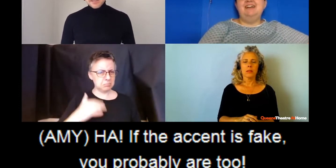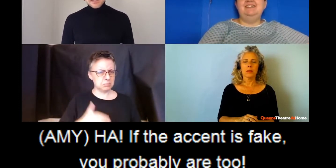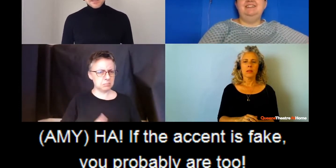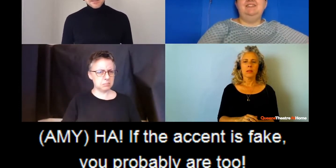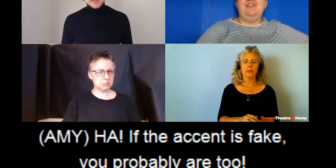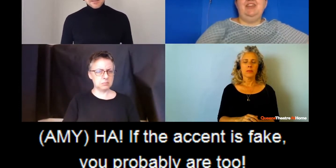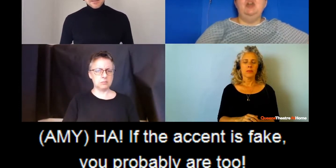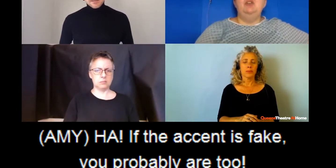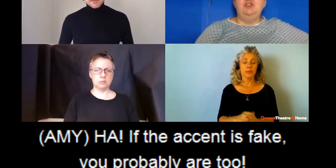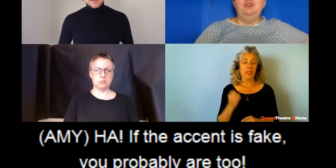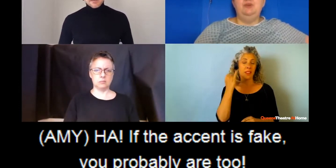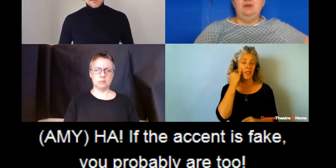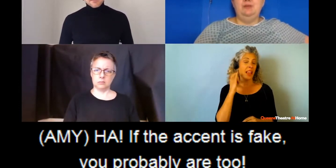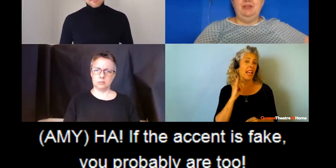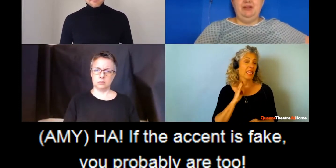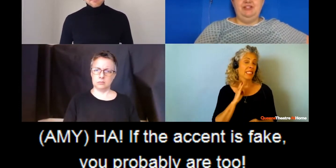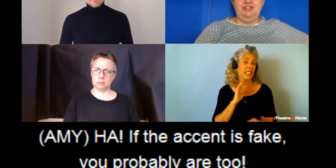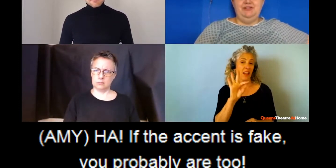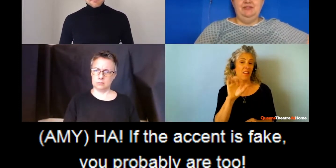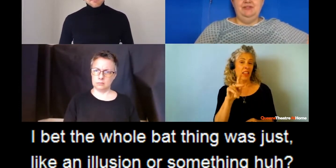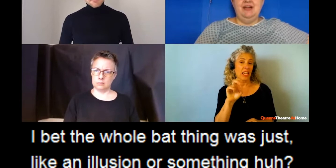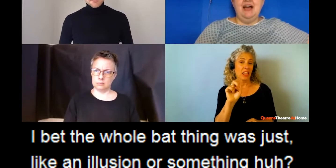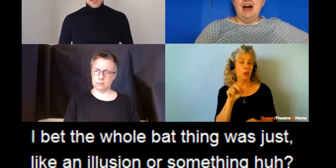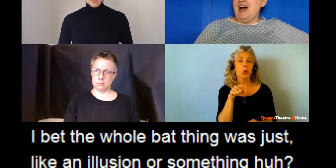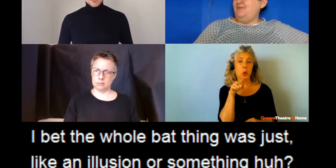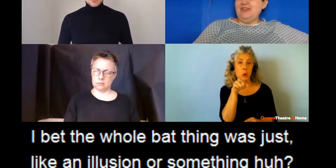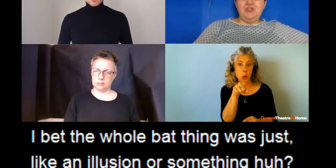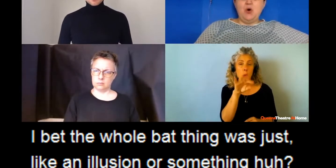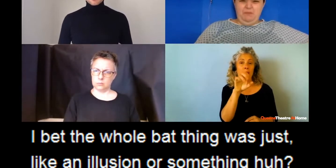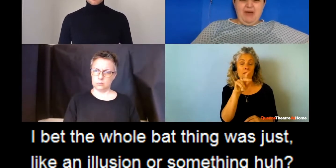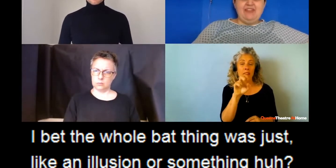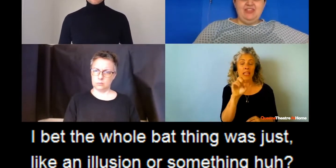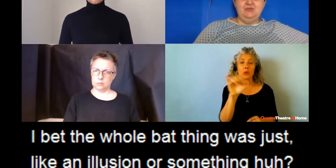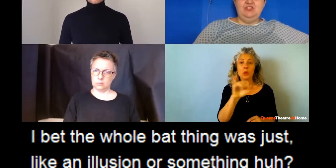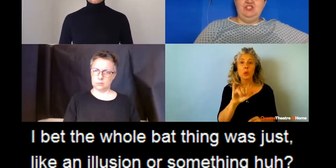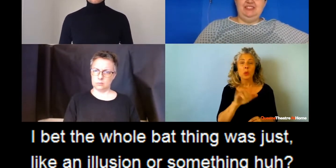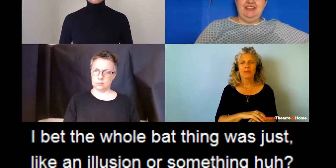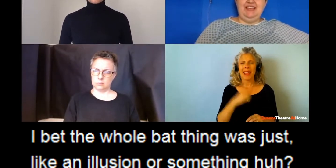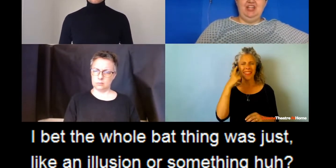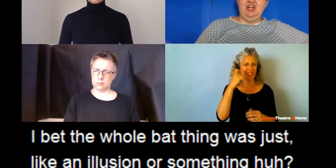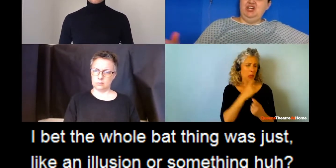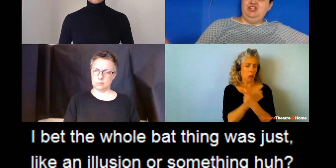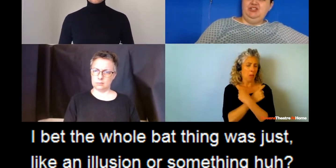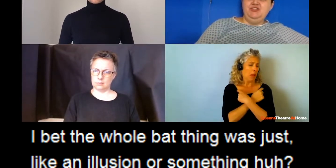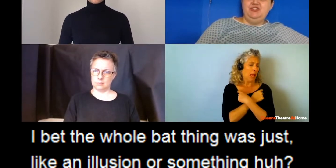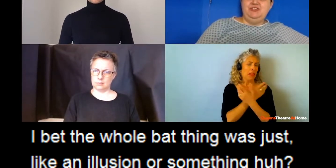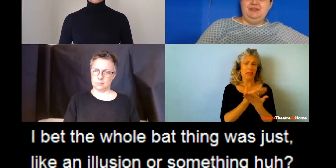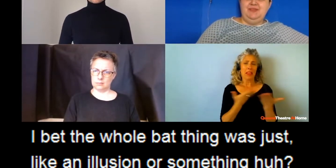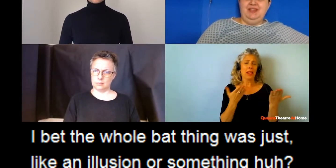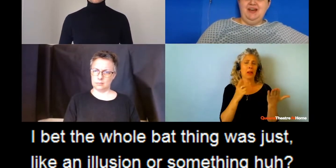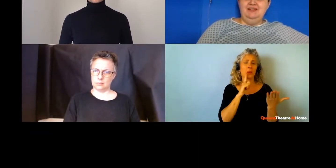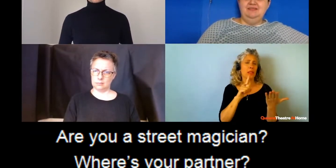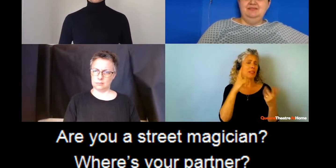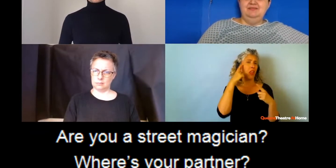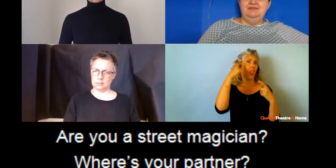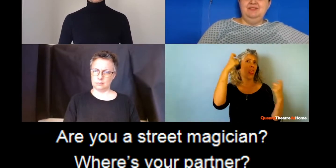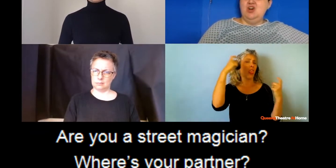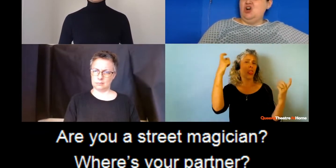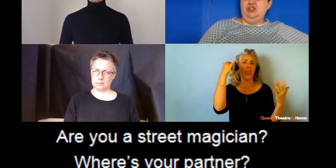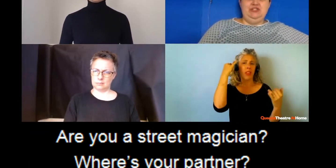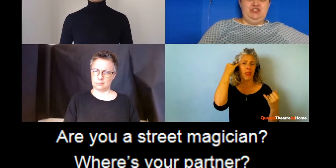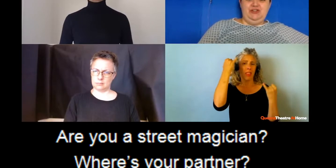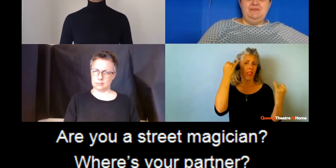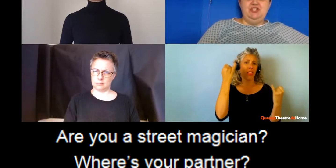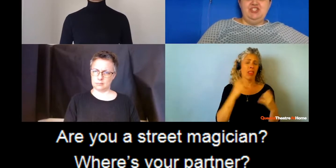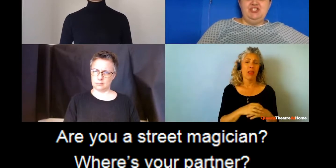the accent is fake, you probably are too. I bet the whole bat thing was just like an illusion or something, huh?